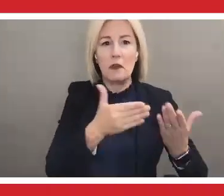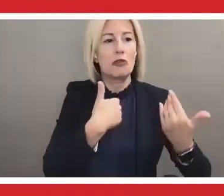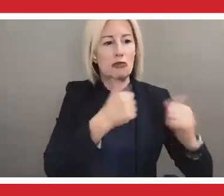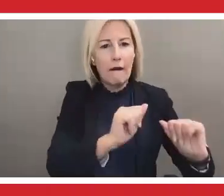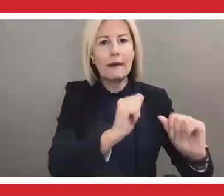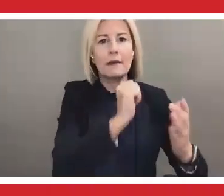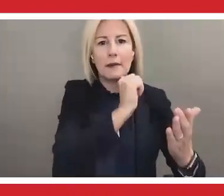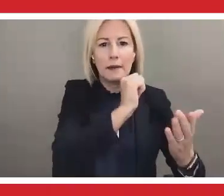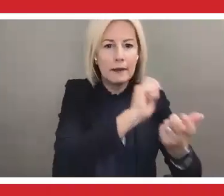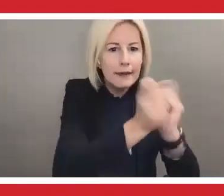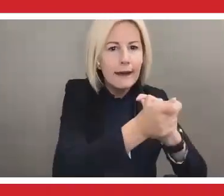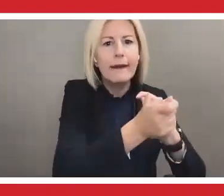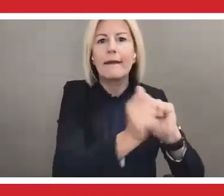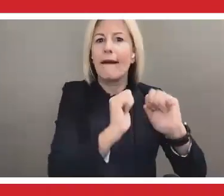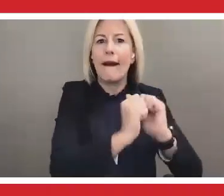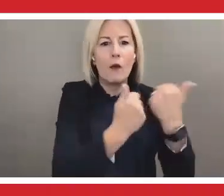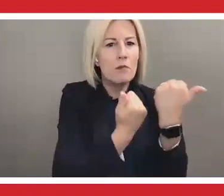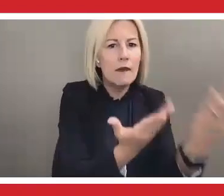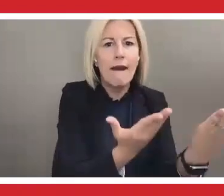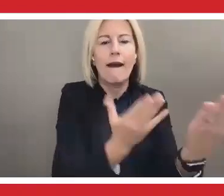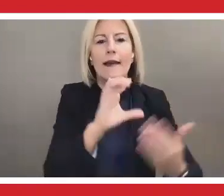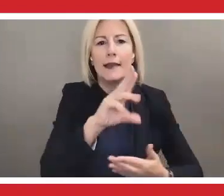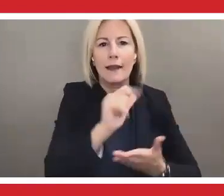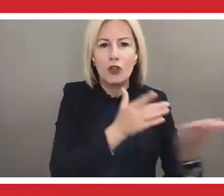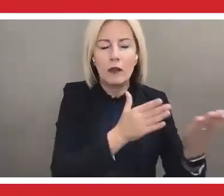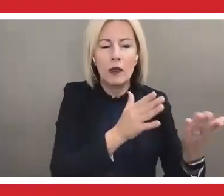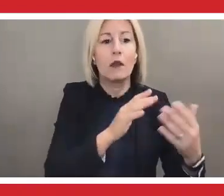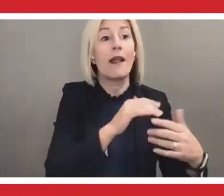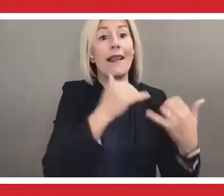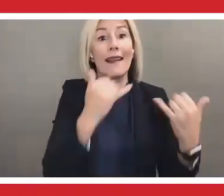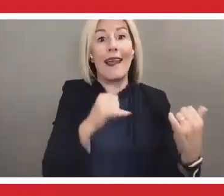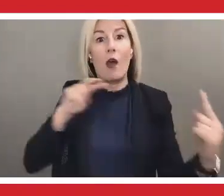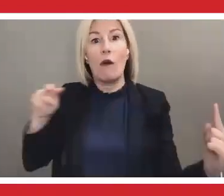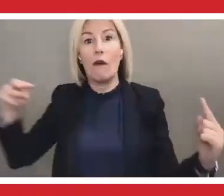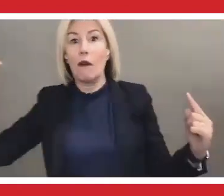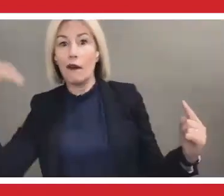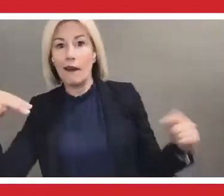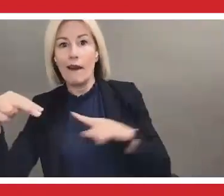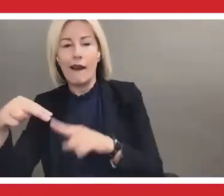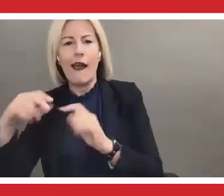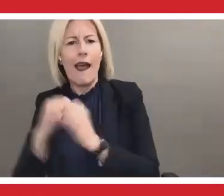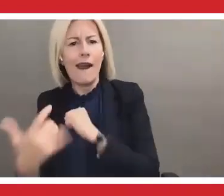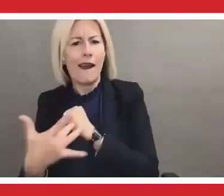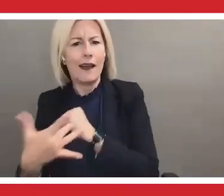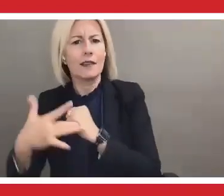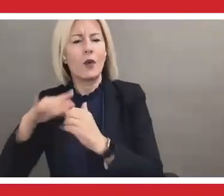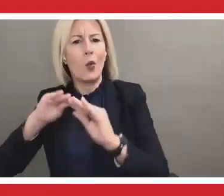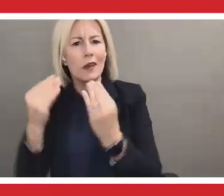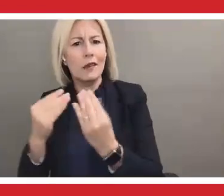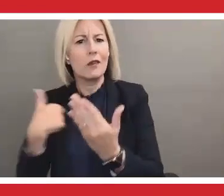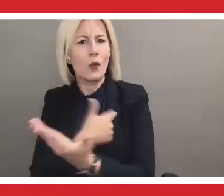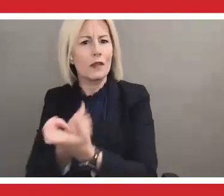deliver public services, through to then how, as technology organisations, do we support